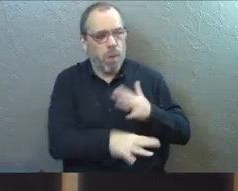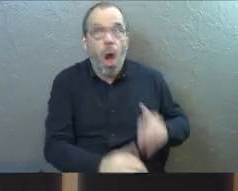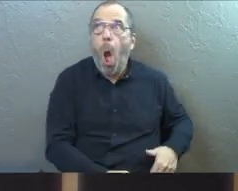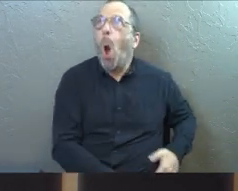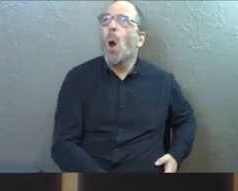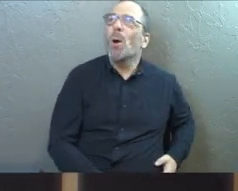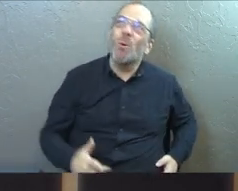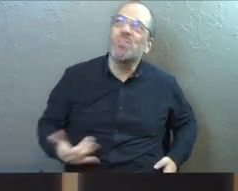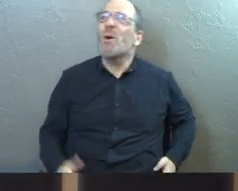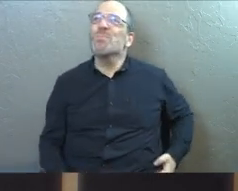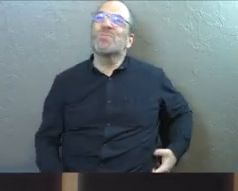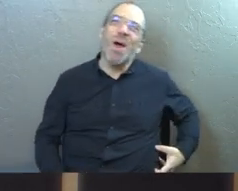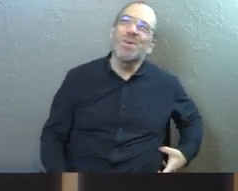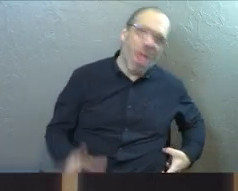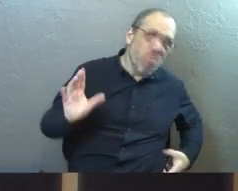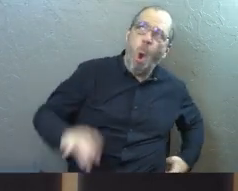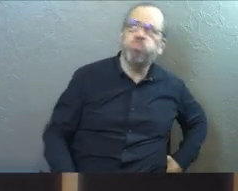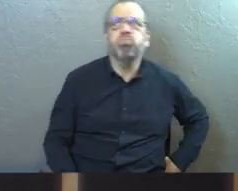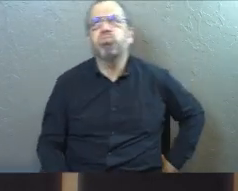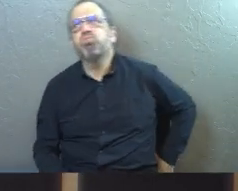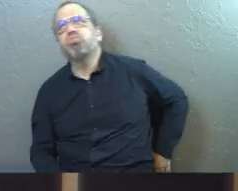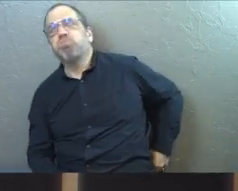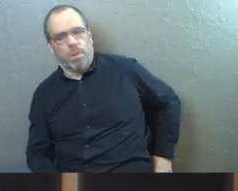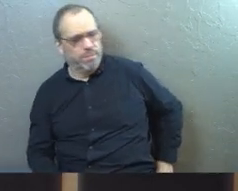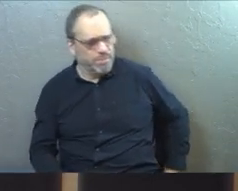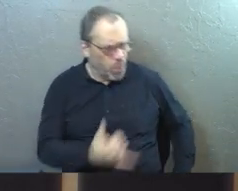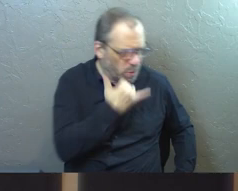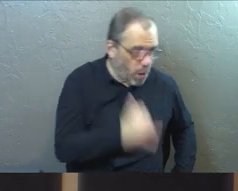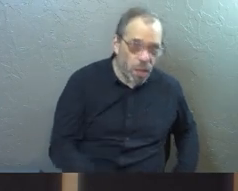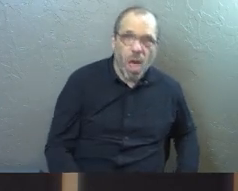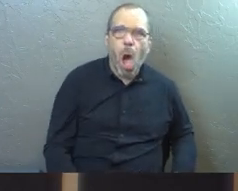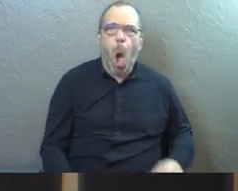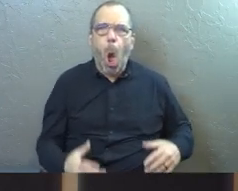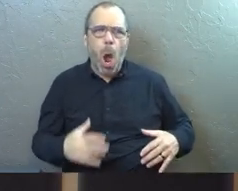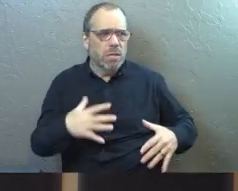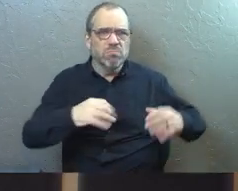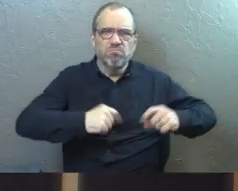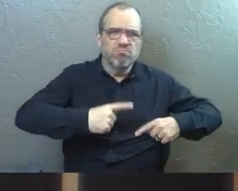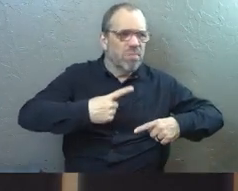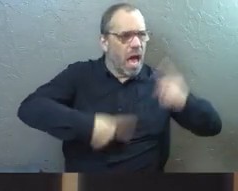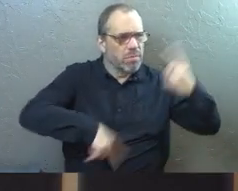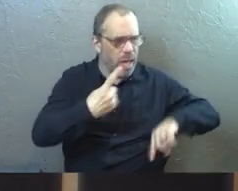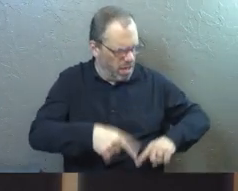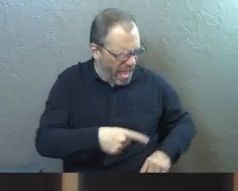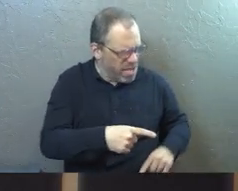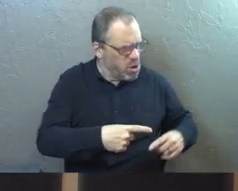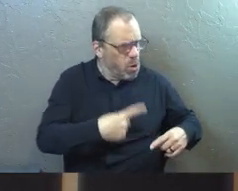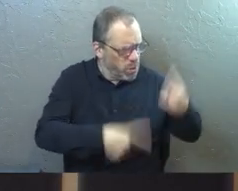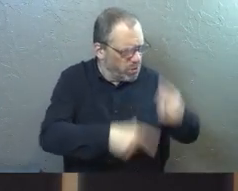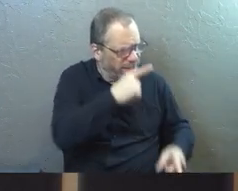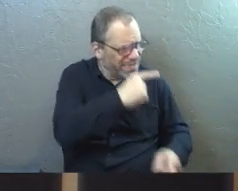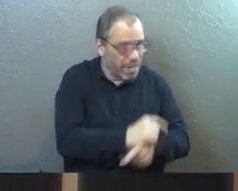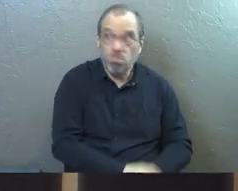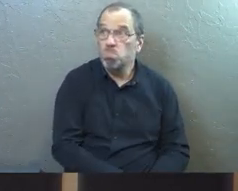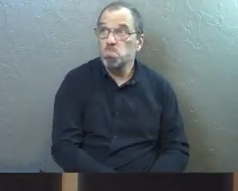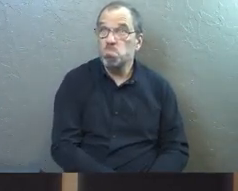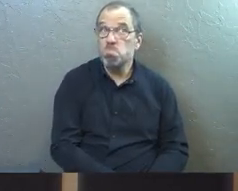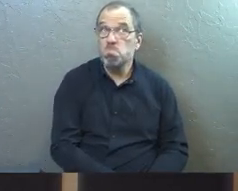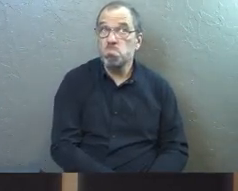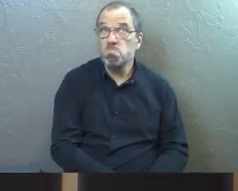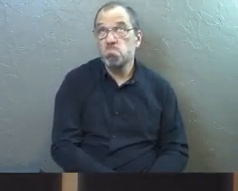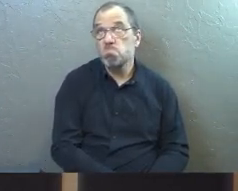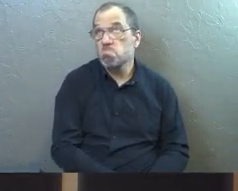the room and they're like, what's up? What are you doing? What are you doing? Nothing, you know? Or they're yelling in their room and I'll walk in. I'll be like, hey, were you yelling at your sister? And he'll be like,